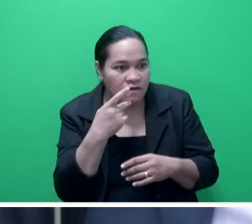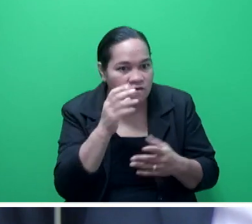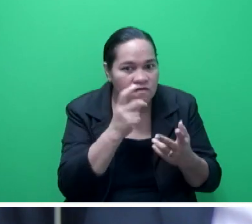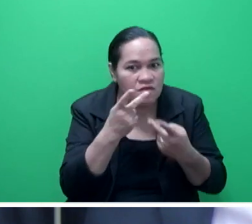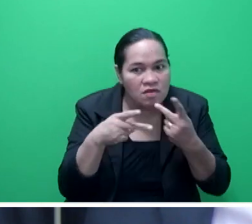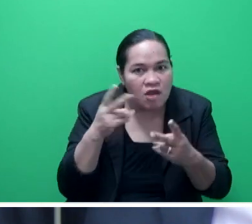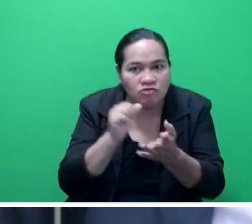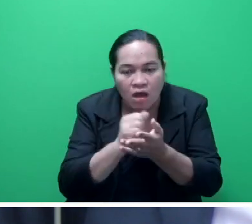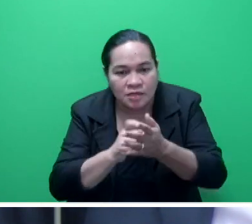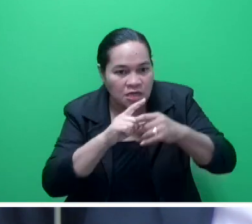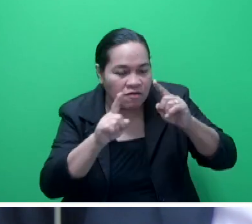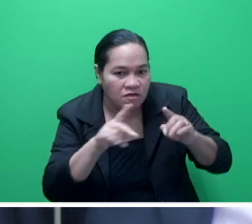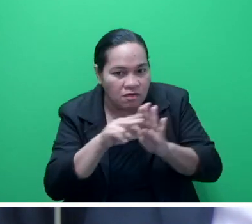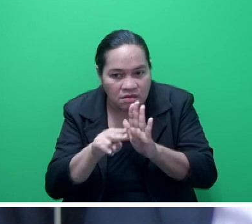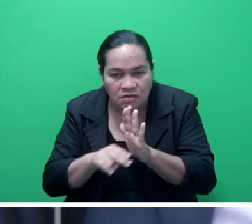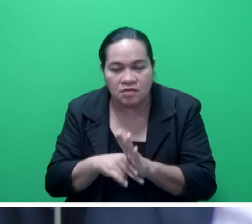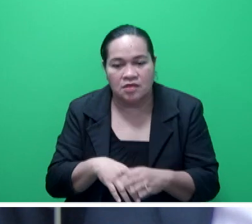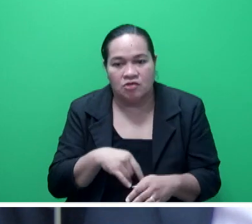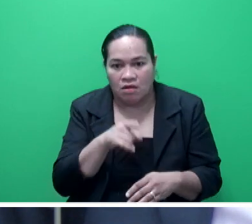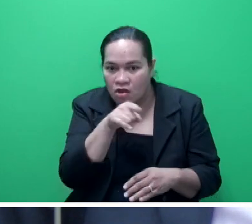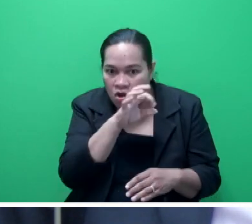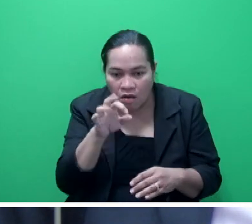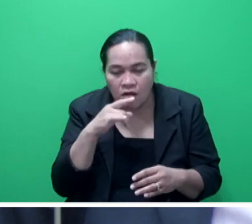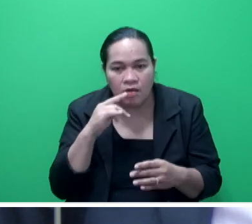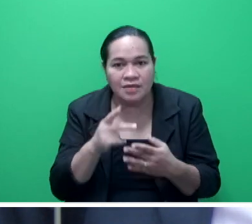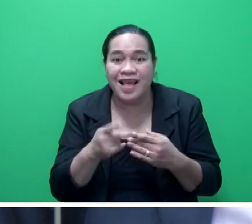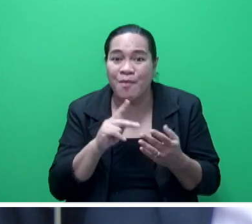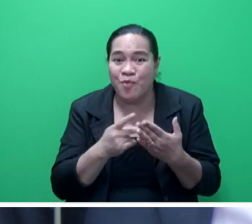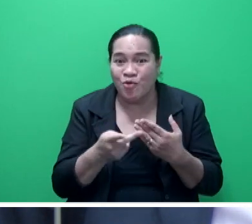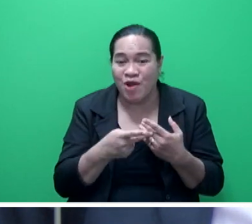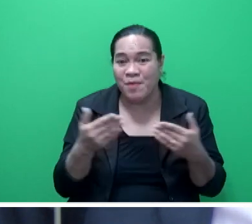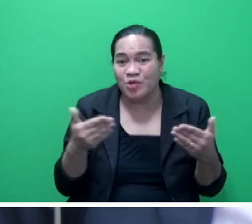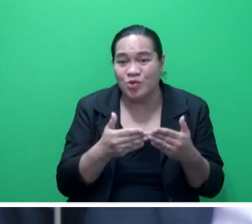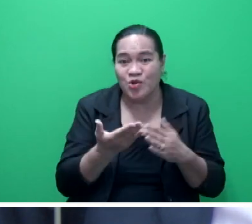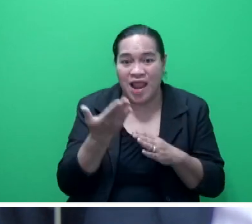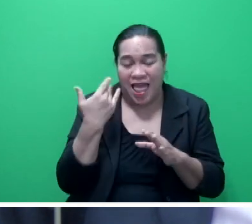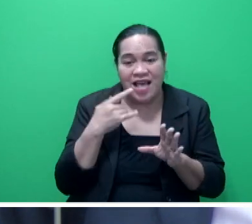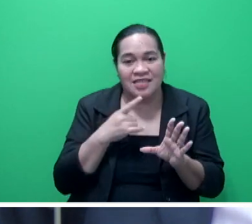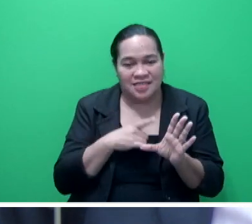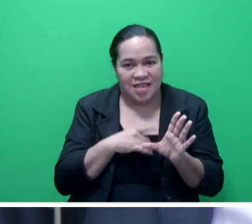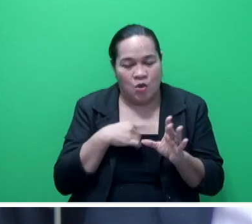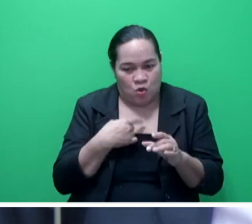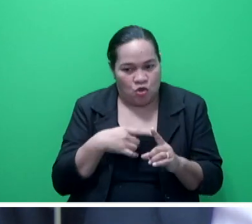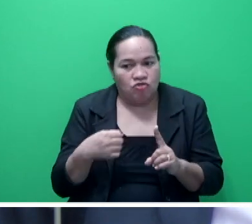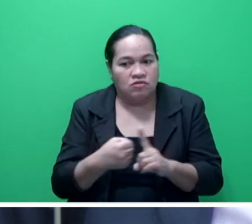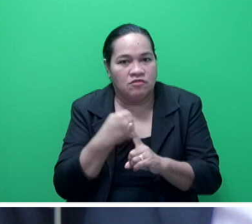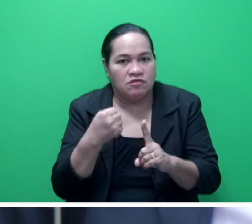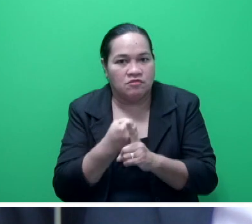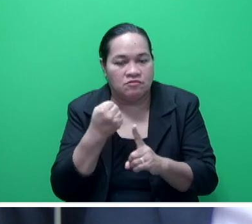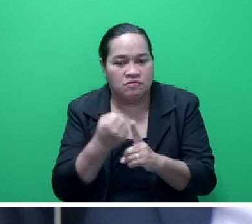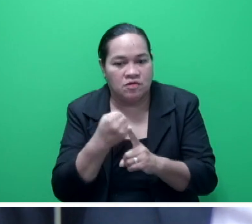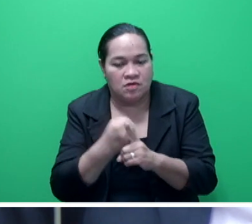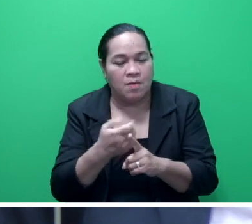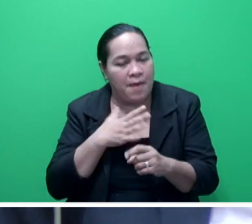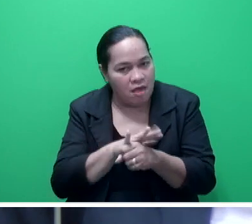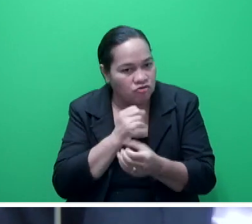these non-compliance issues. The program was introduced last year and will continue to be instrumental to advocate adherence to the COVID-safe